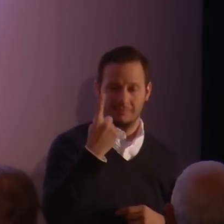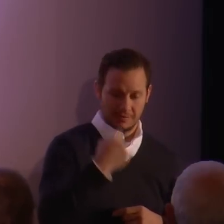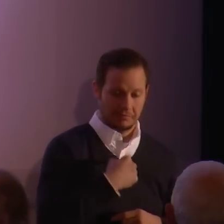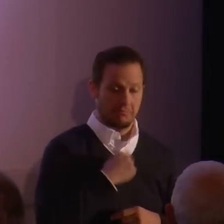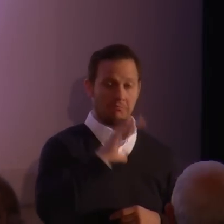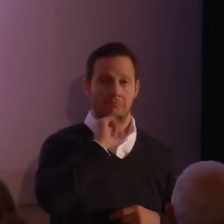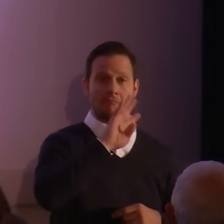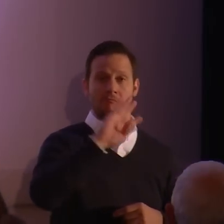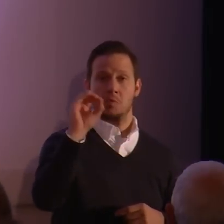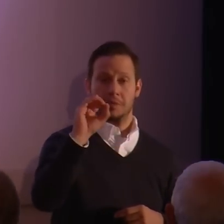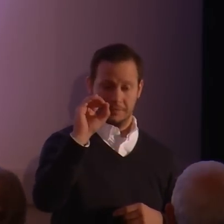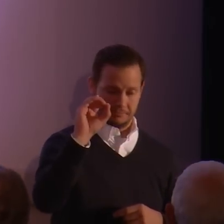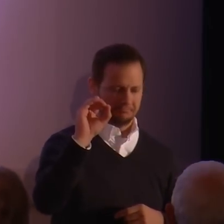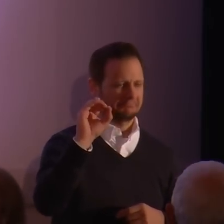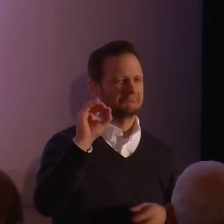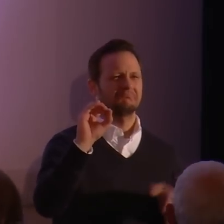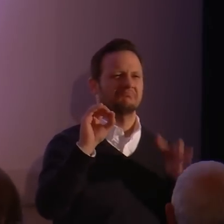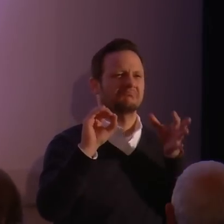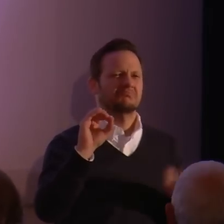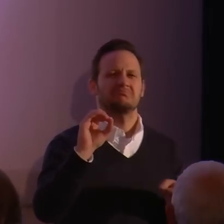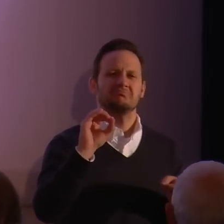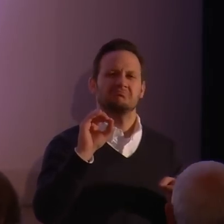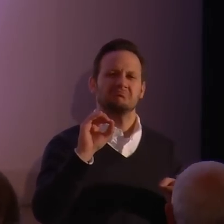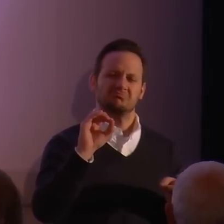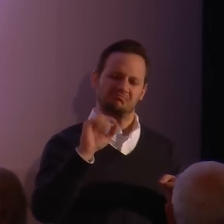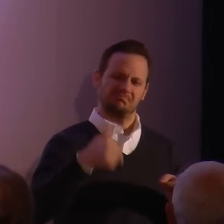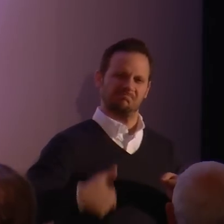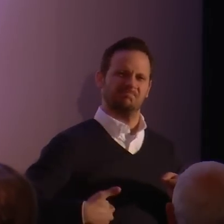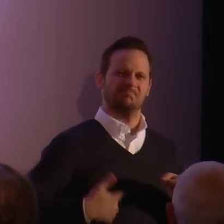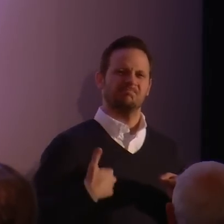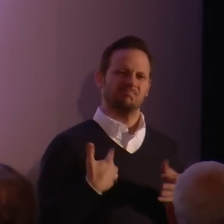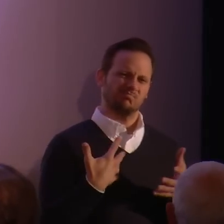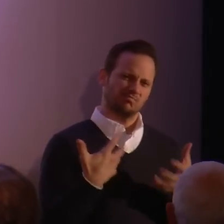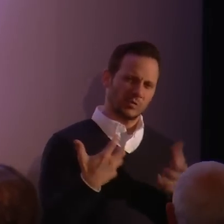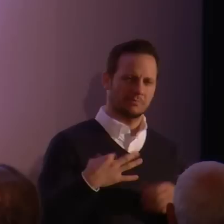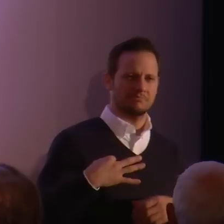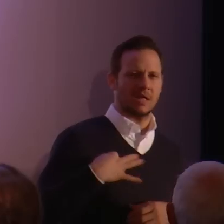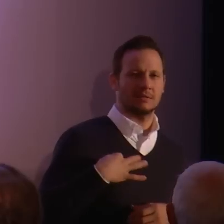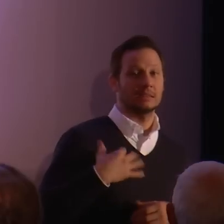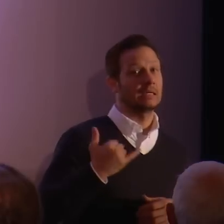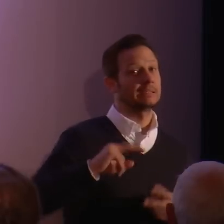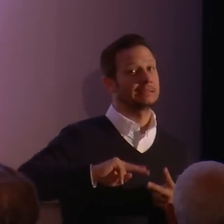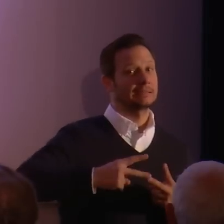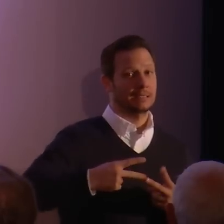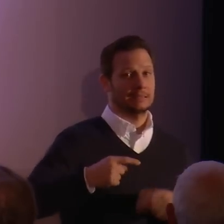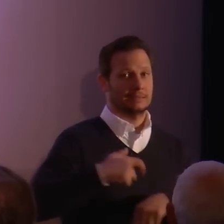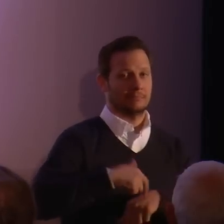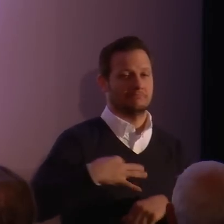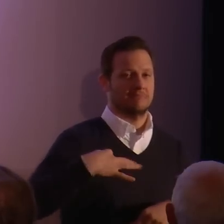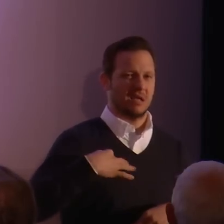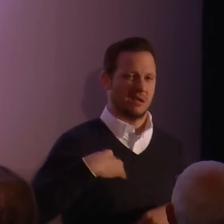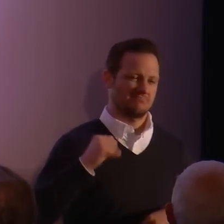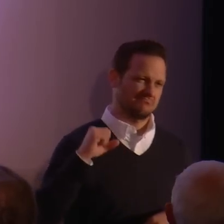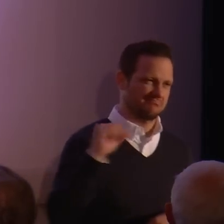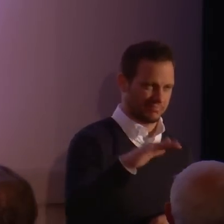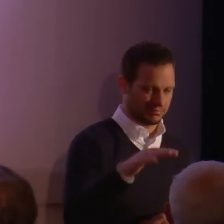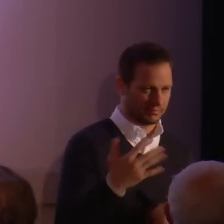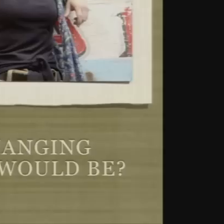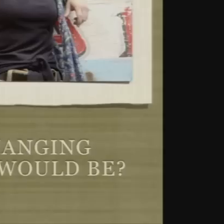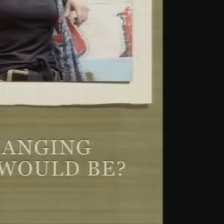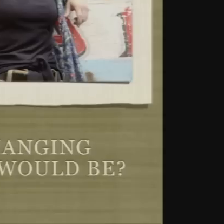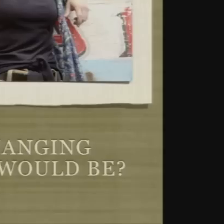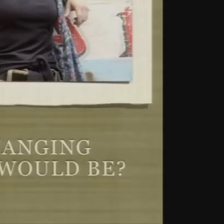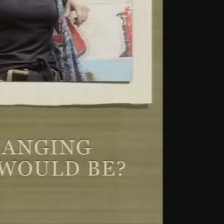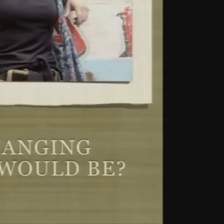of 40, I decided to dig deep for a little courage to apply for the second time for the show. Well, clearly, I had no